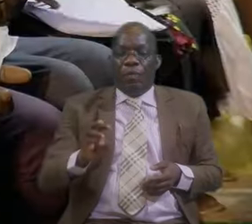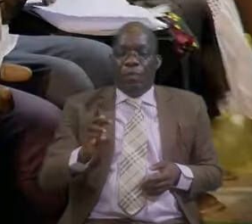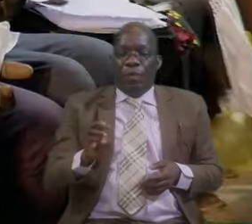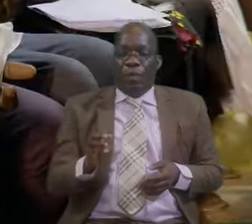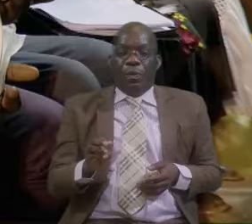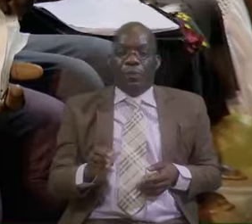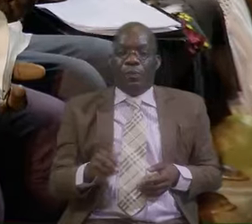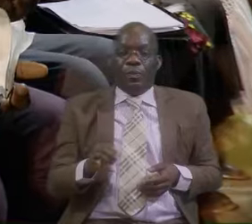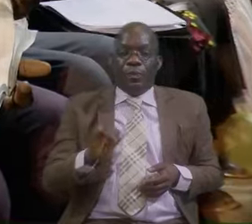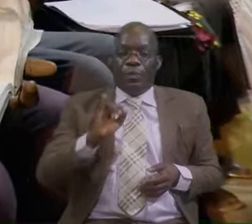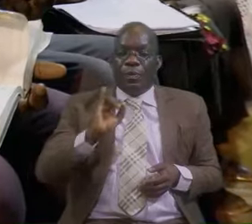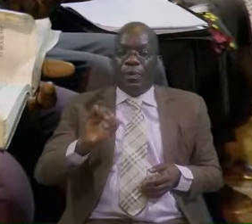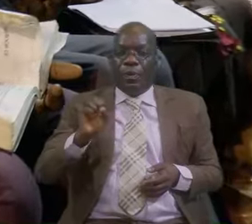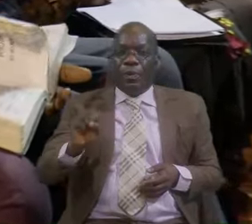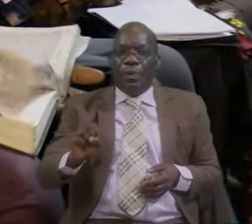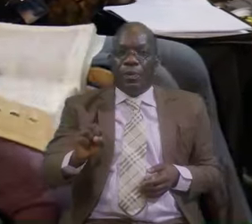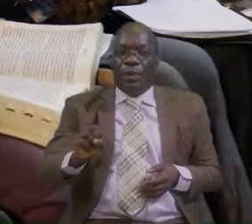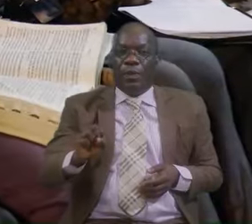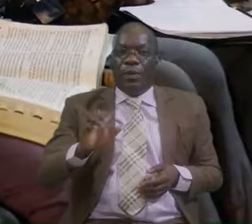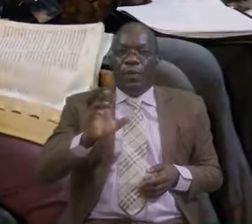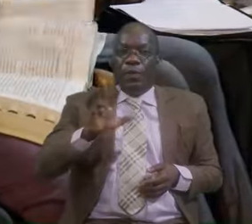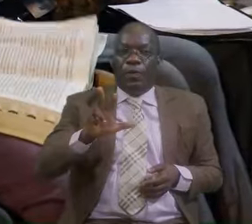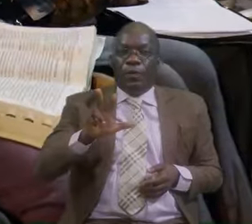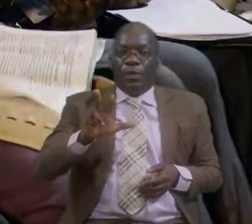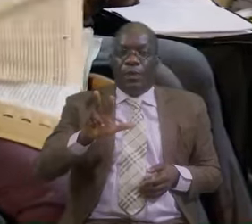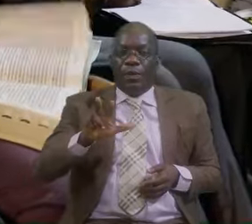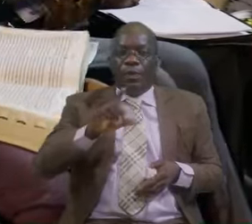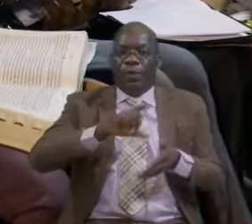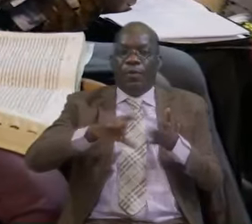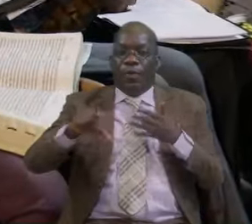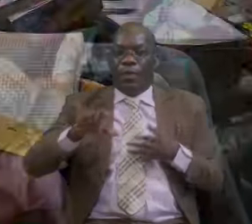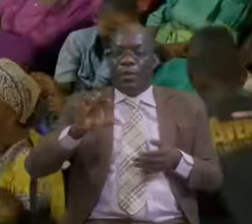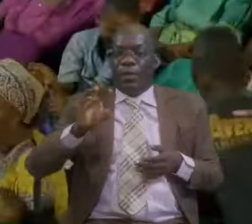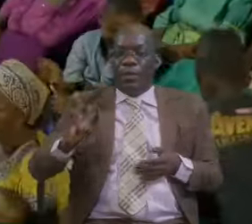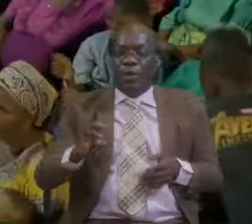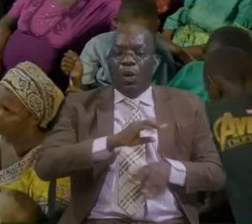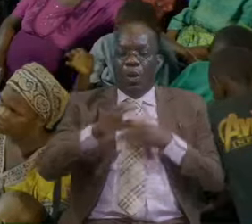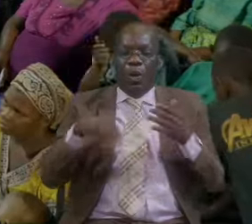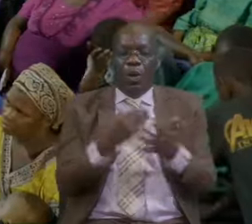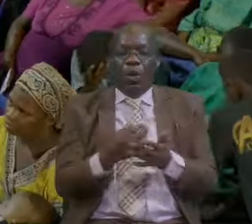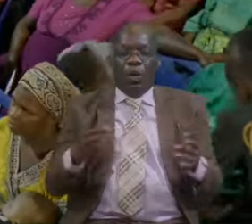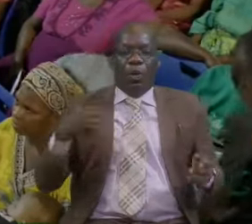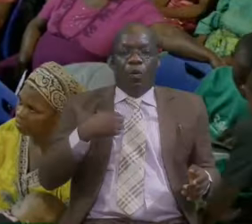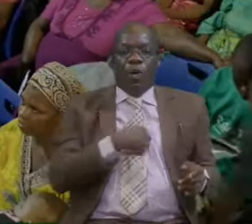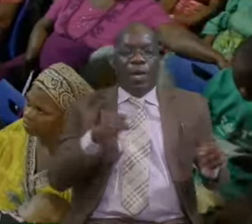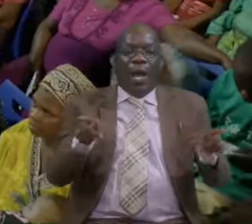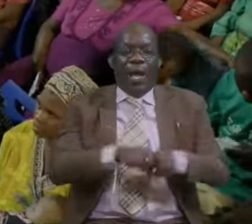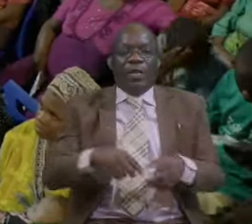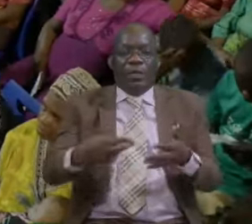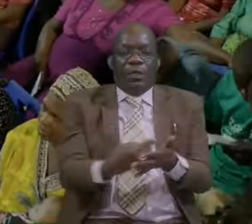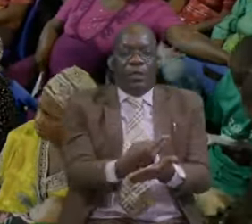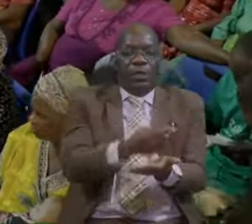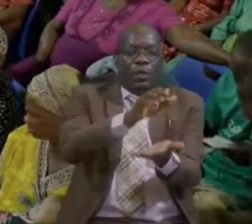chapter 53, we're looking at verse 8. All we like sheep have